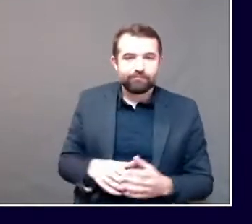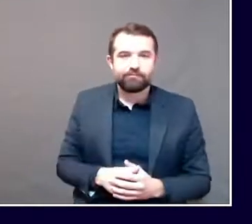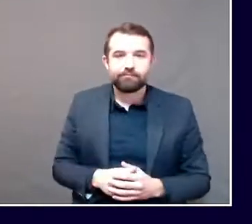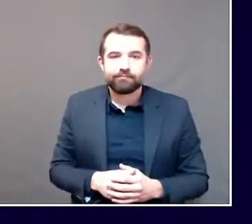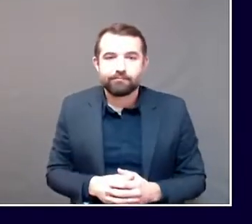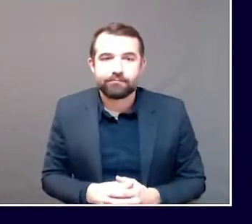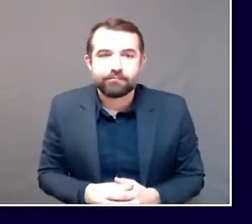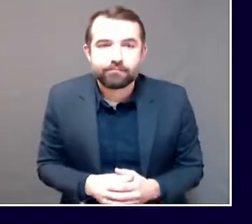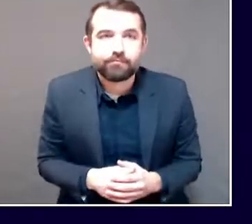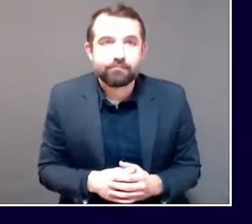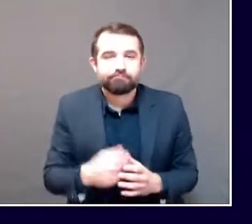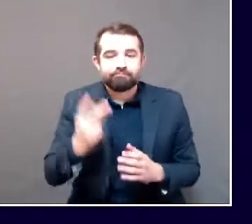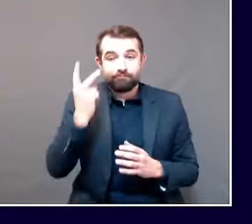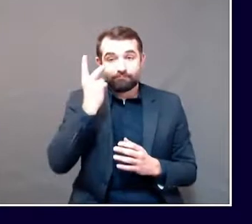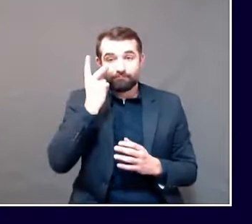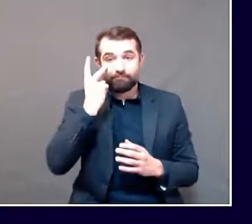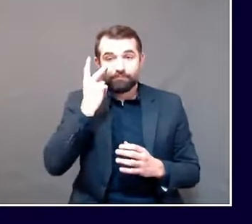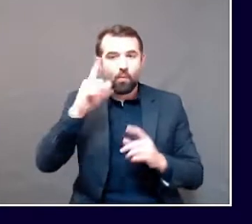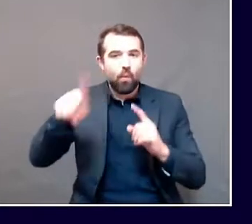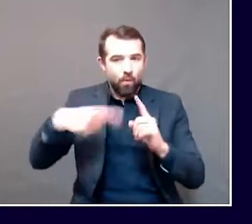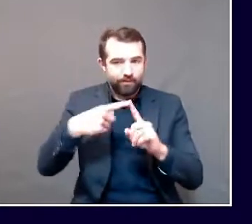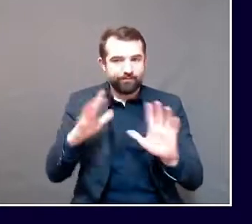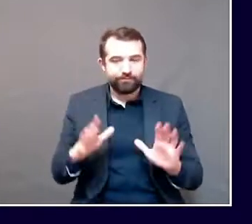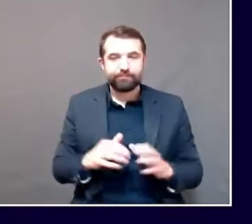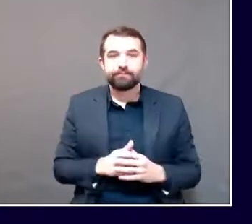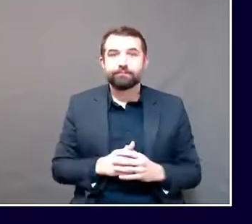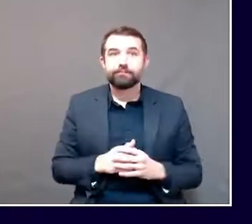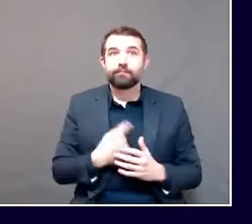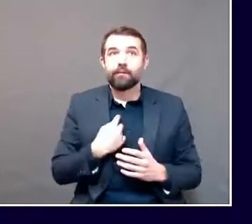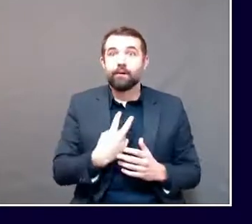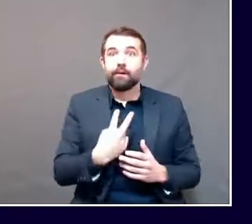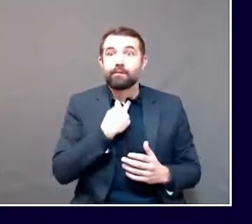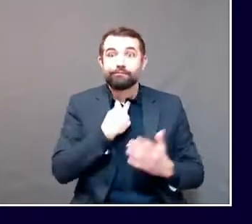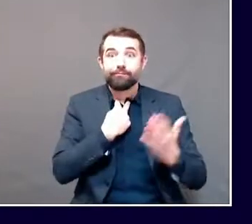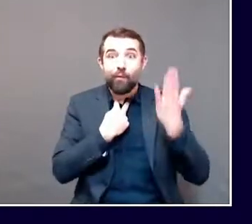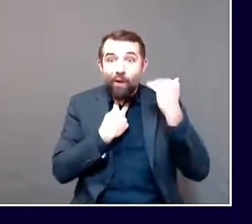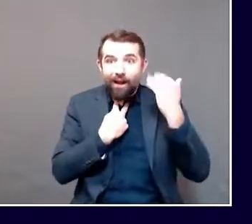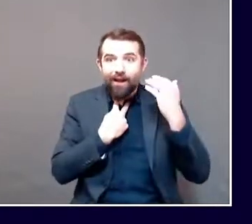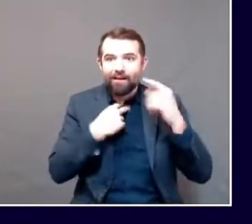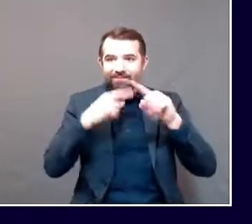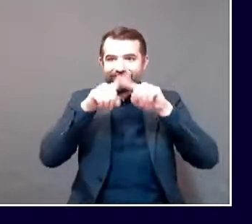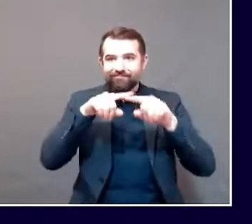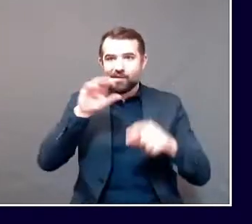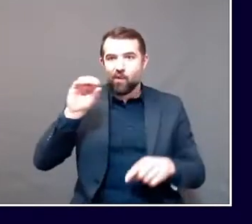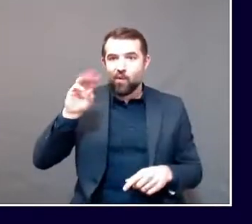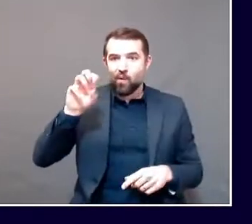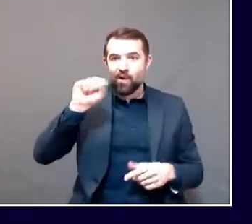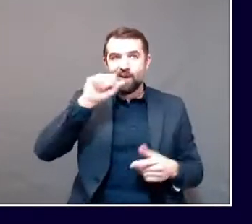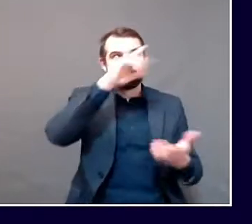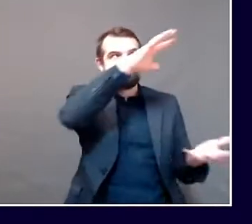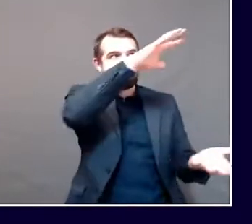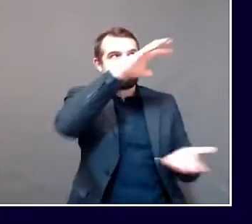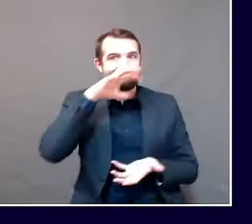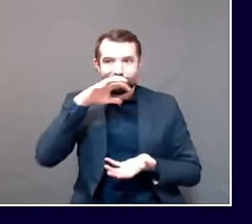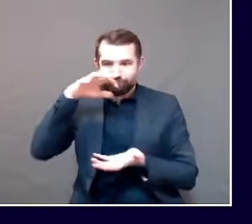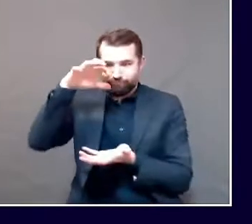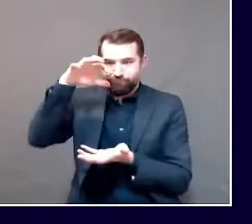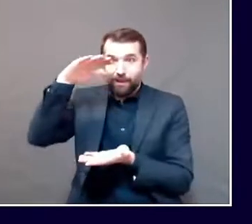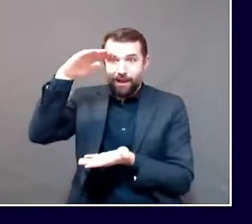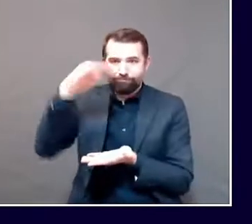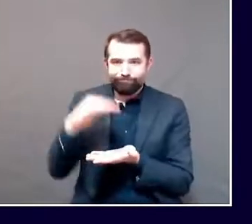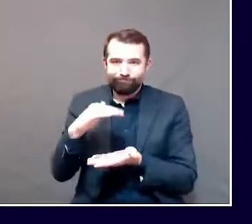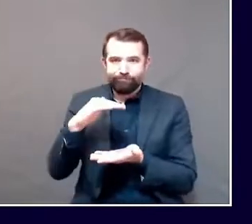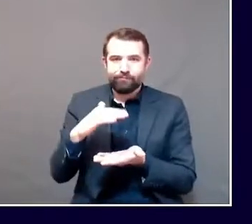almost entirely by the supply that we get. So that takes us to the question of how will folks